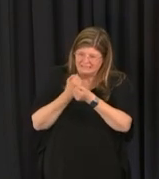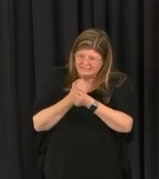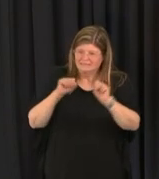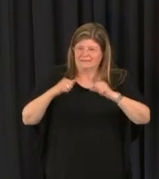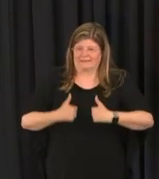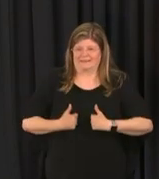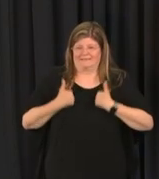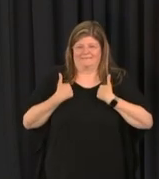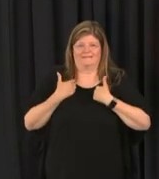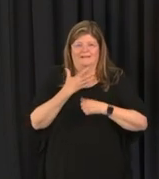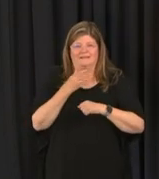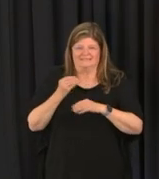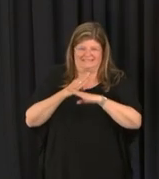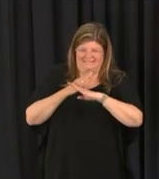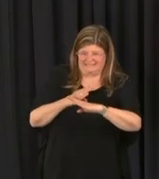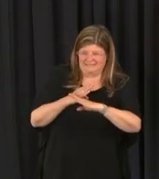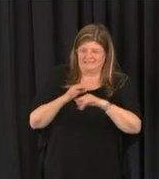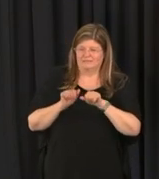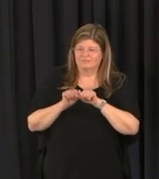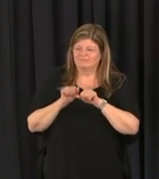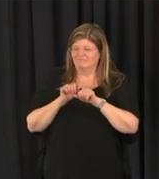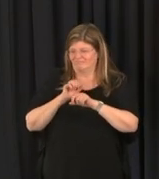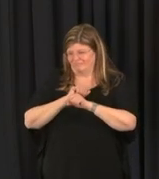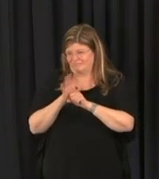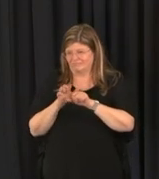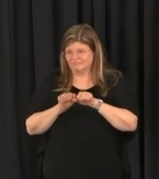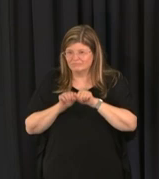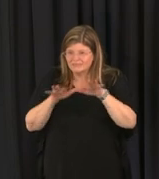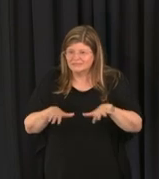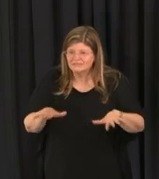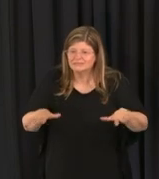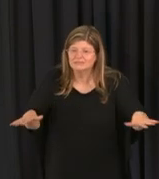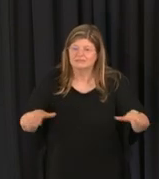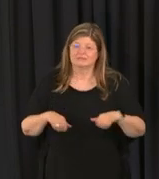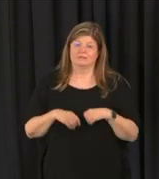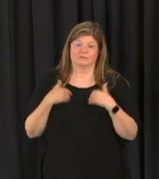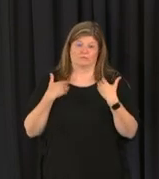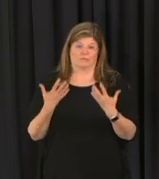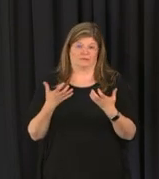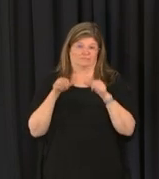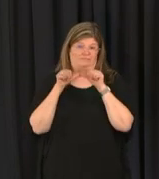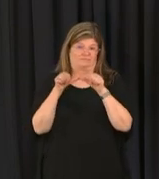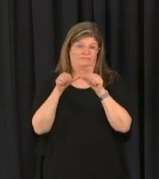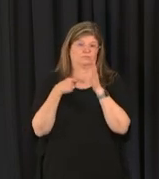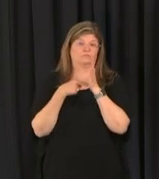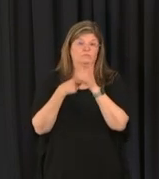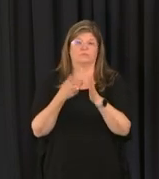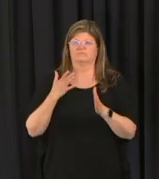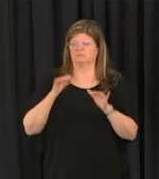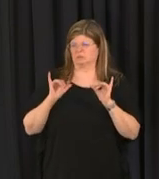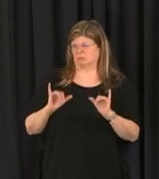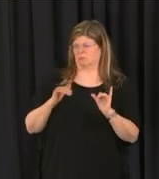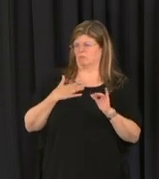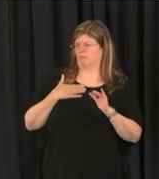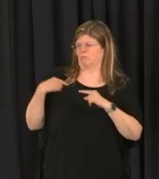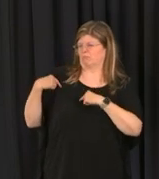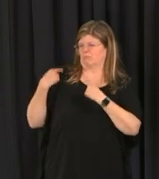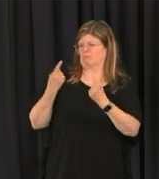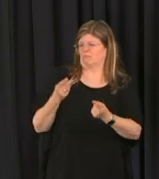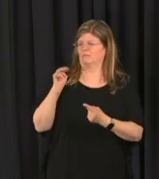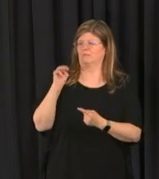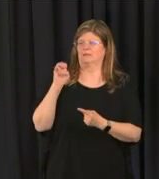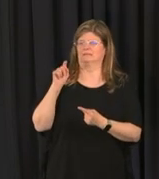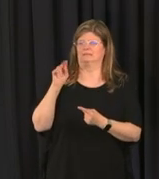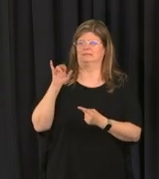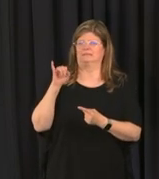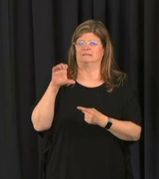this virus. I also want to continue to show our daily metrics. You will